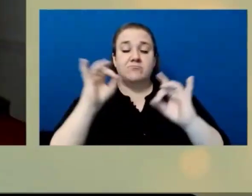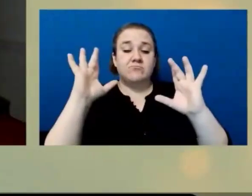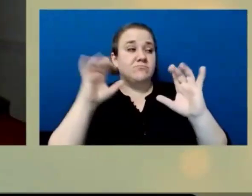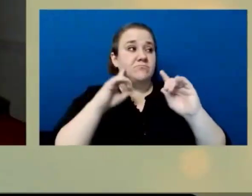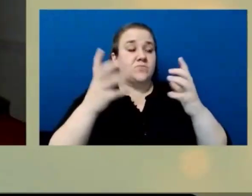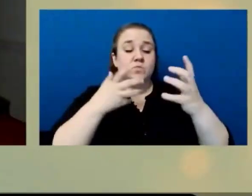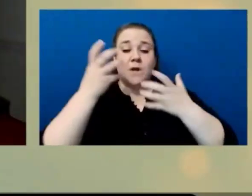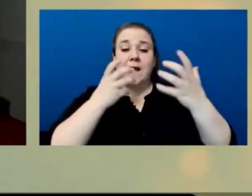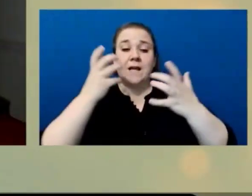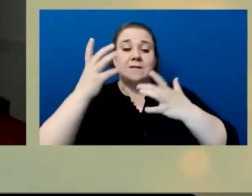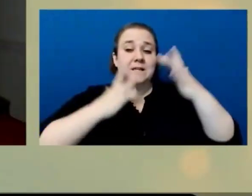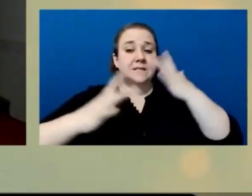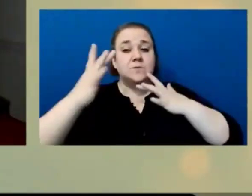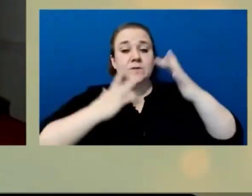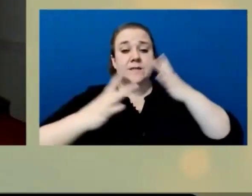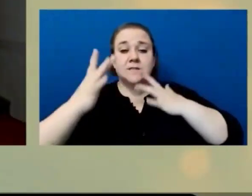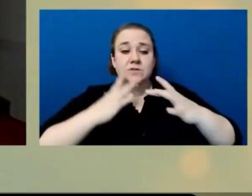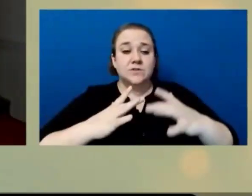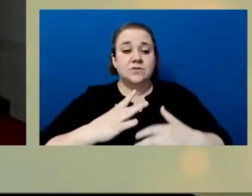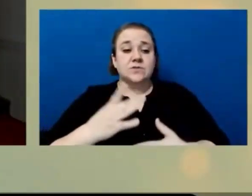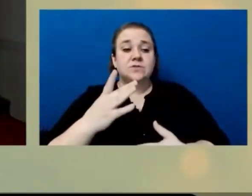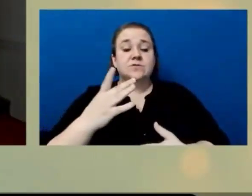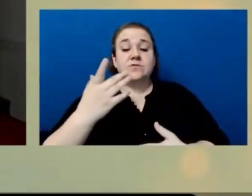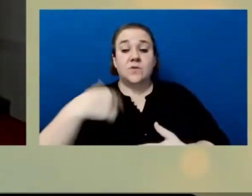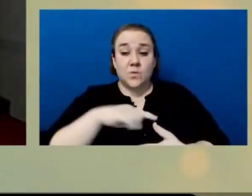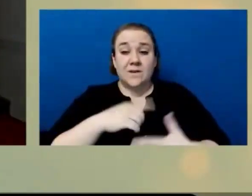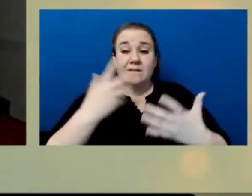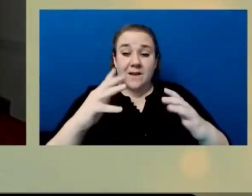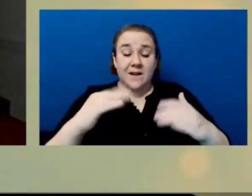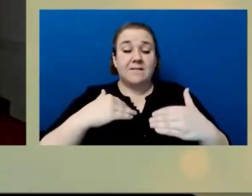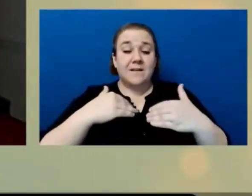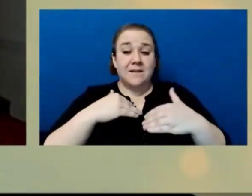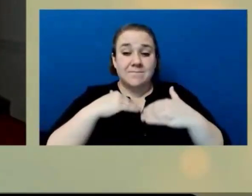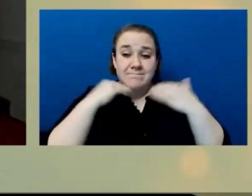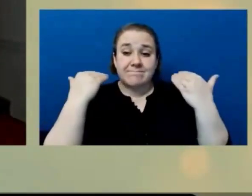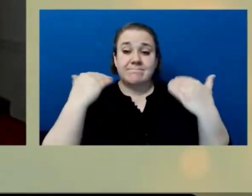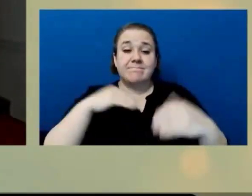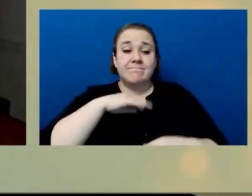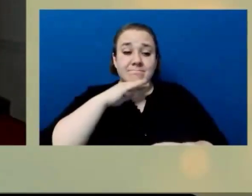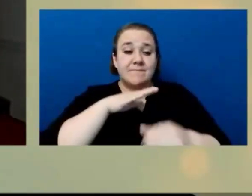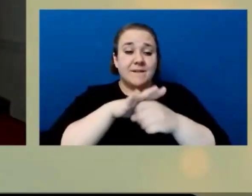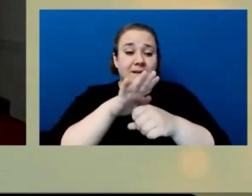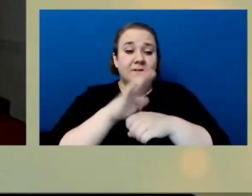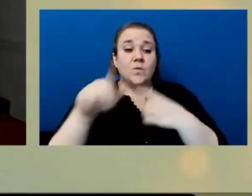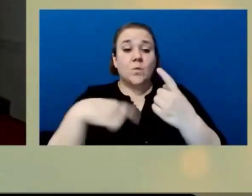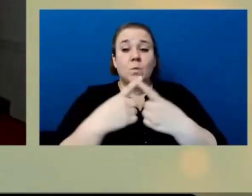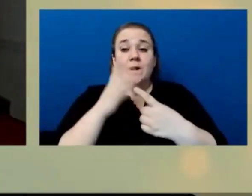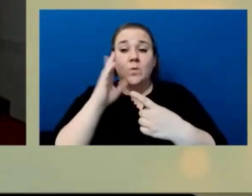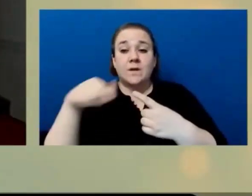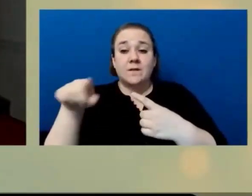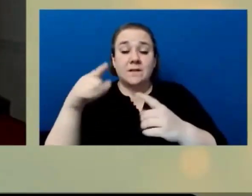of desperation, of we've had enough, of when will they